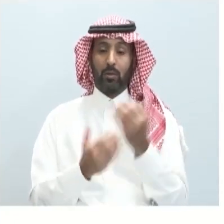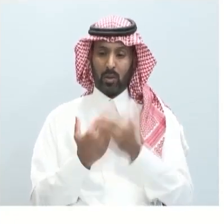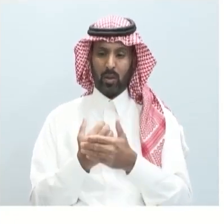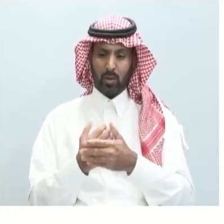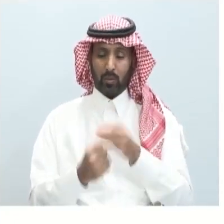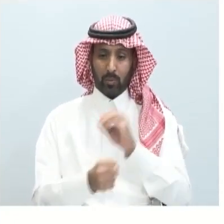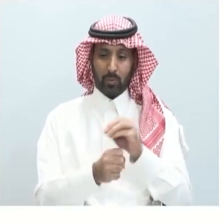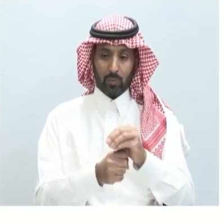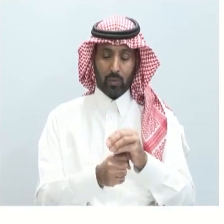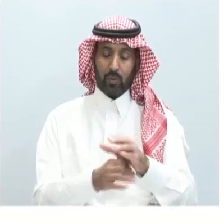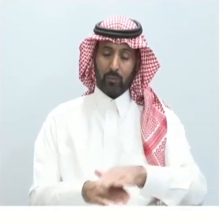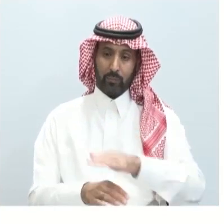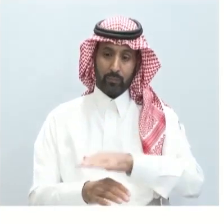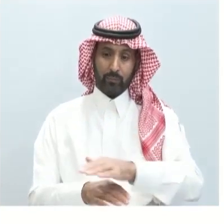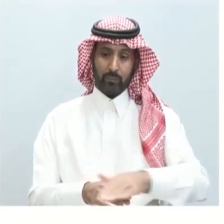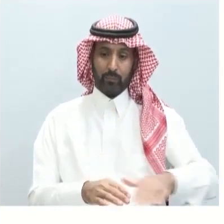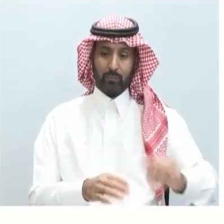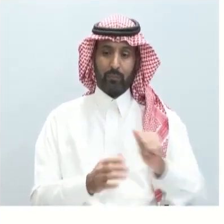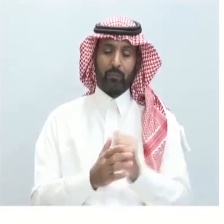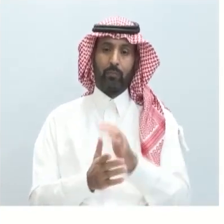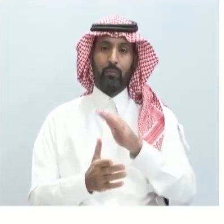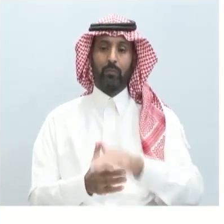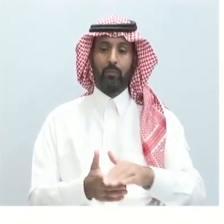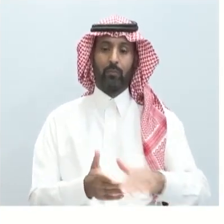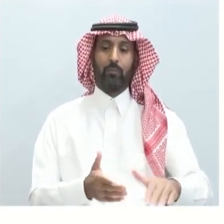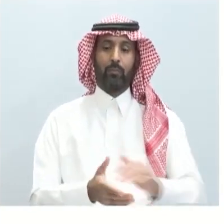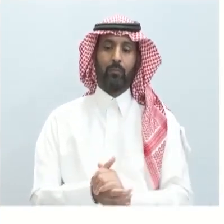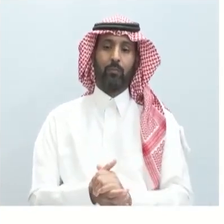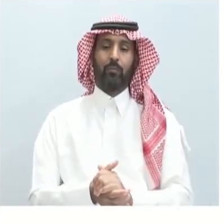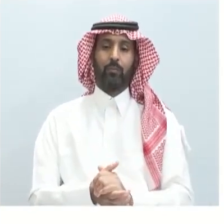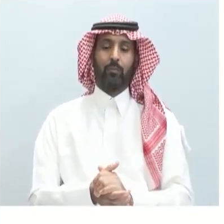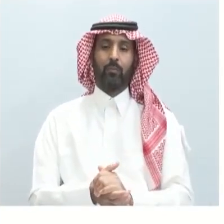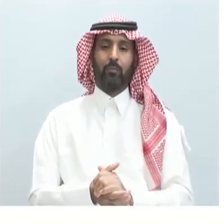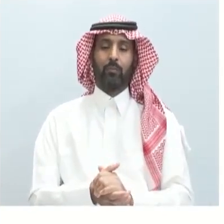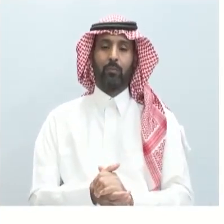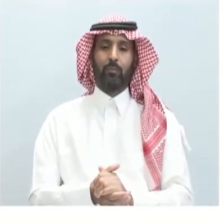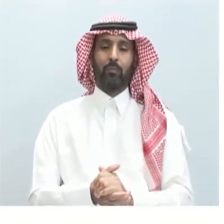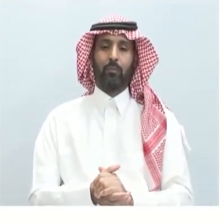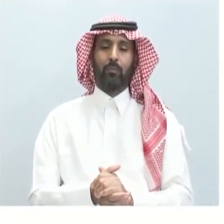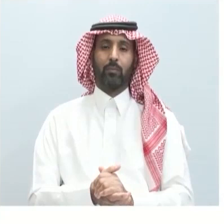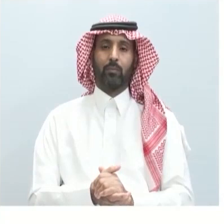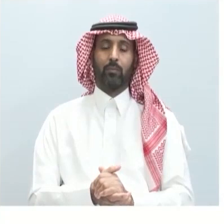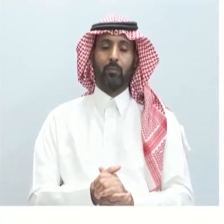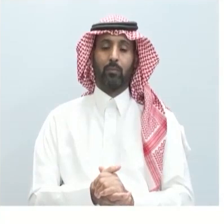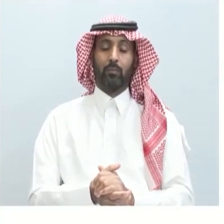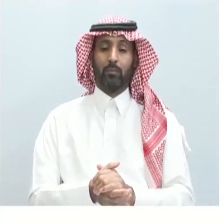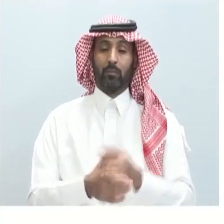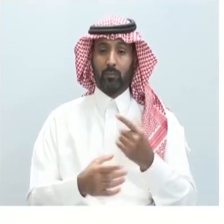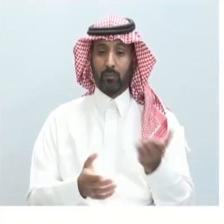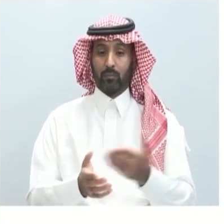its children mean in paragraph 3? So let's see the answer here. To devote